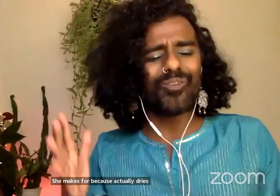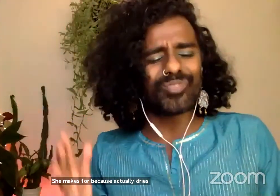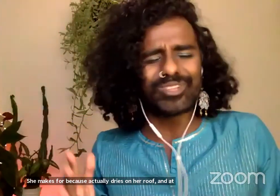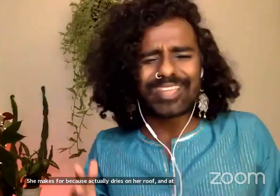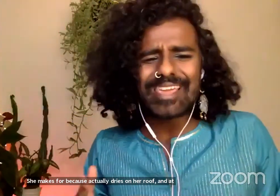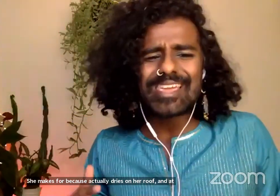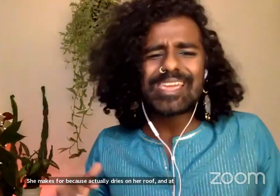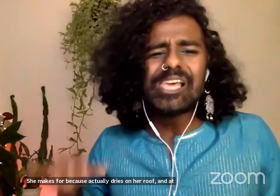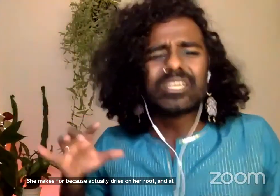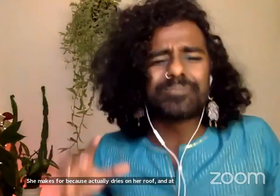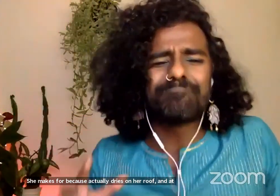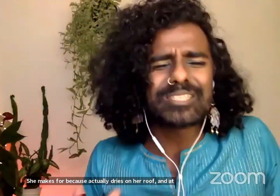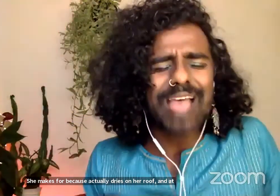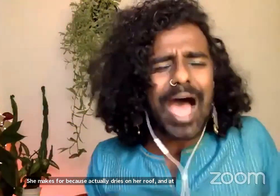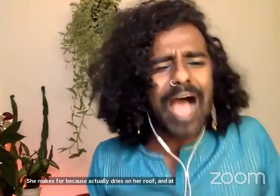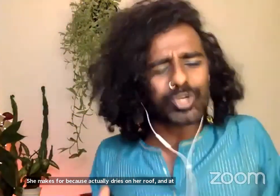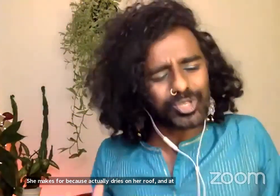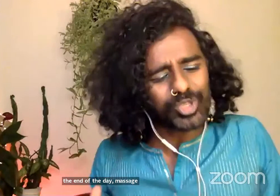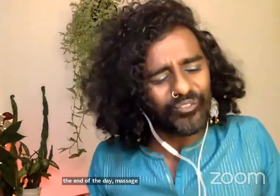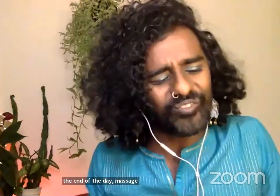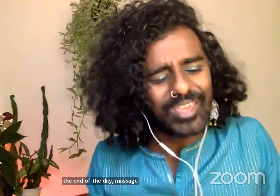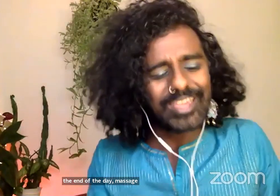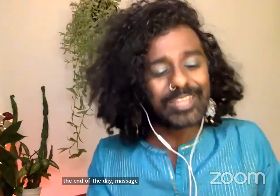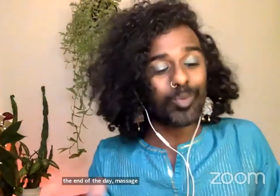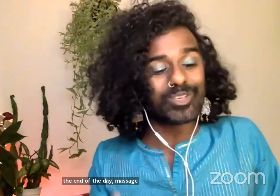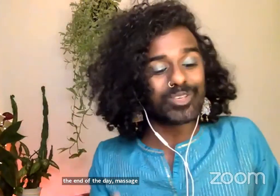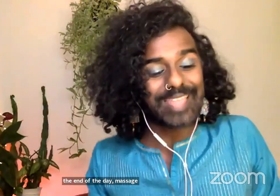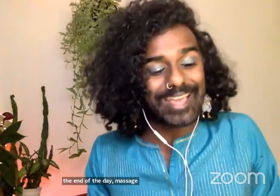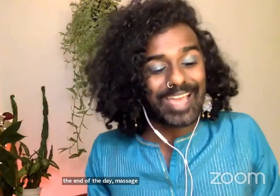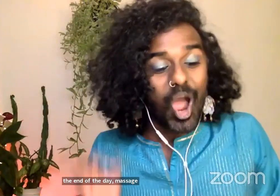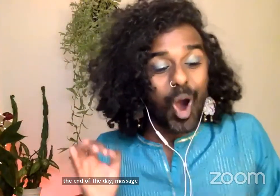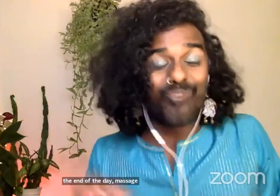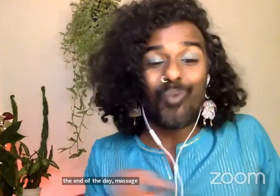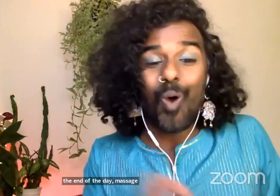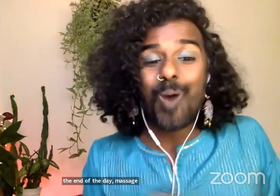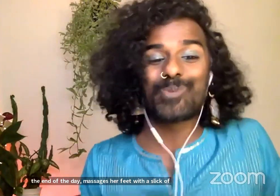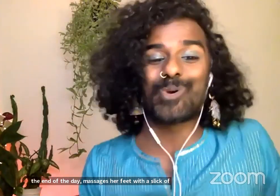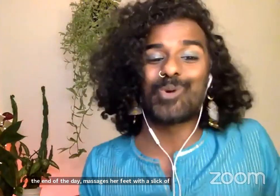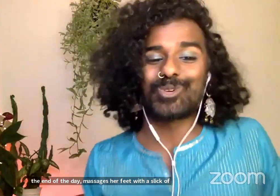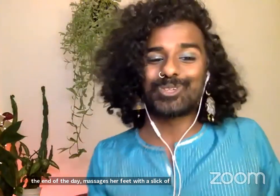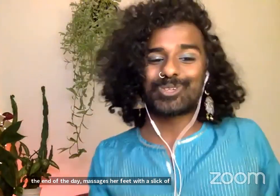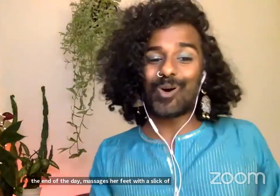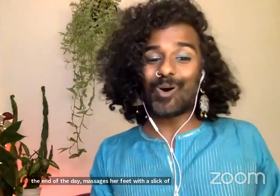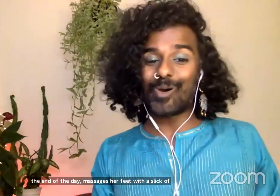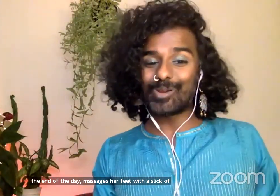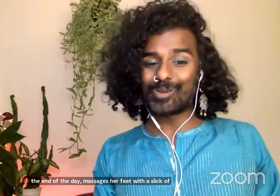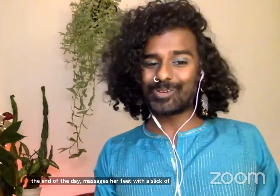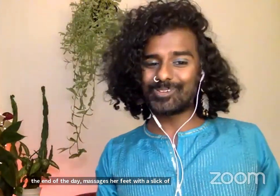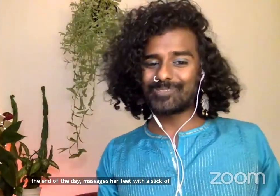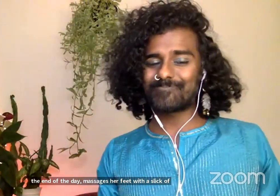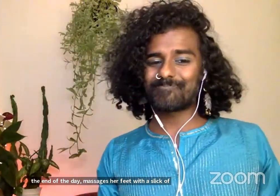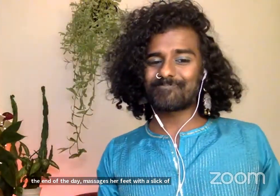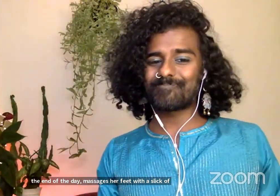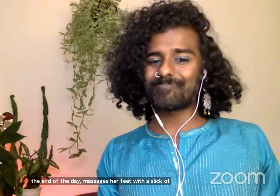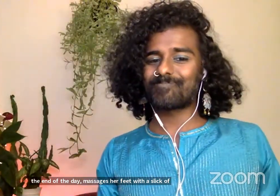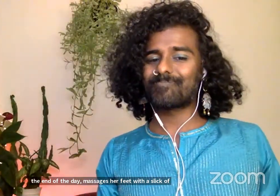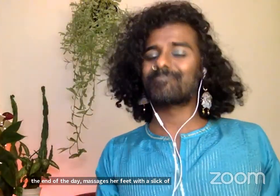end of the day, she massages her feet with a slick of warm coconut oil.